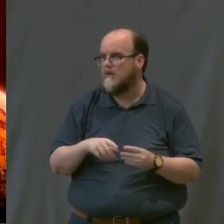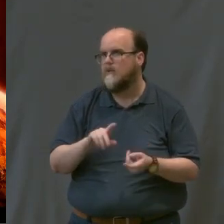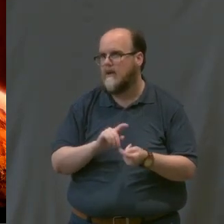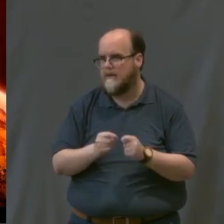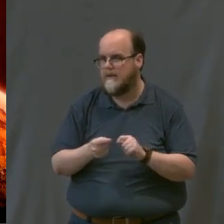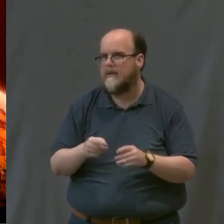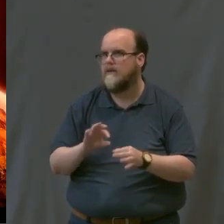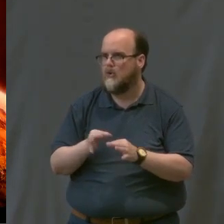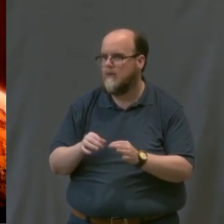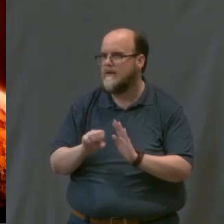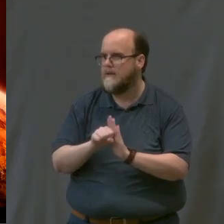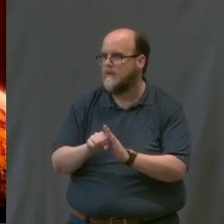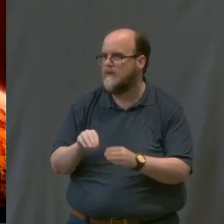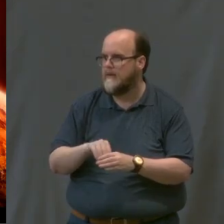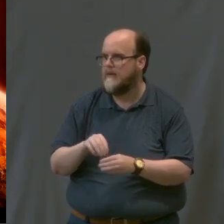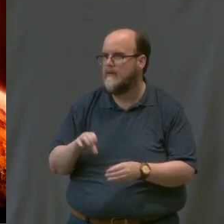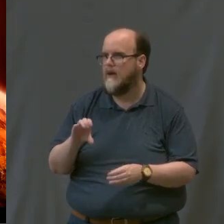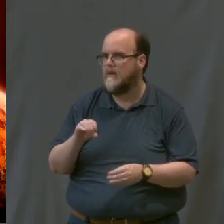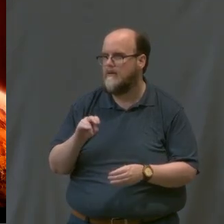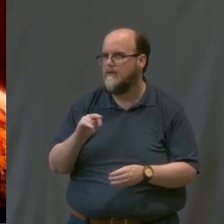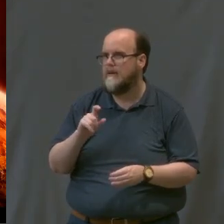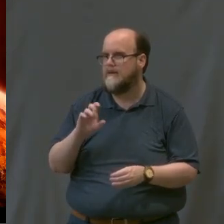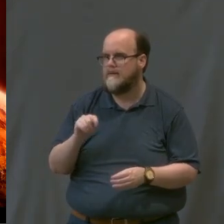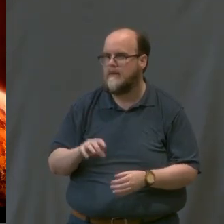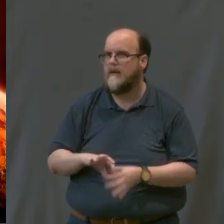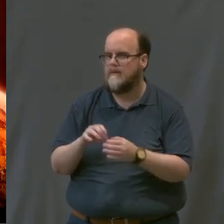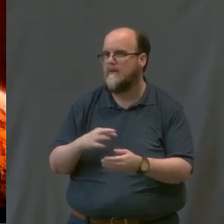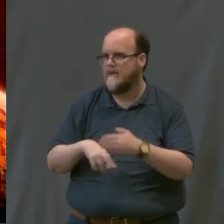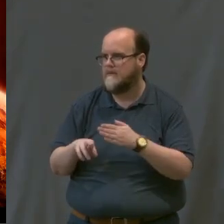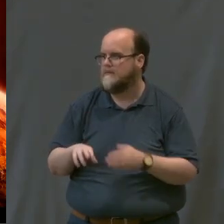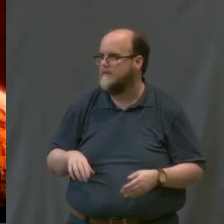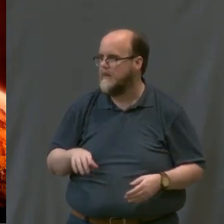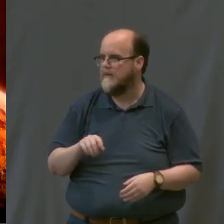translating and interpreting symbols in the context of Revelation and in the time frame?